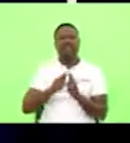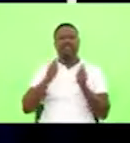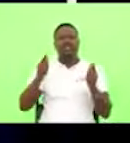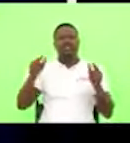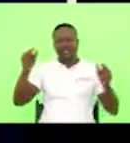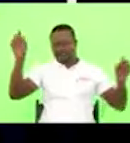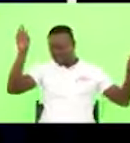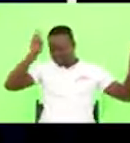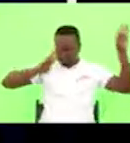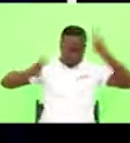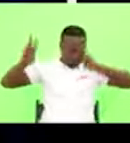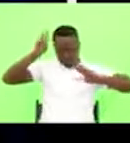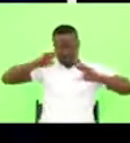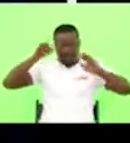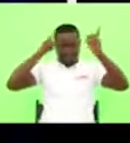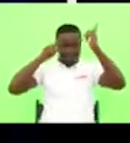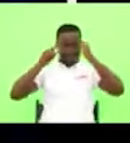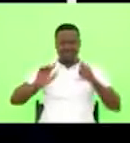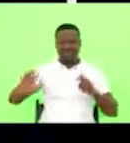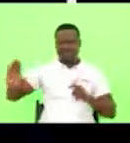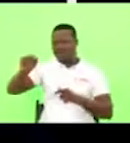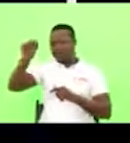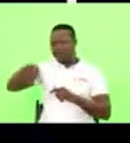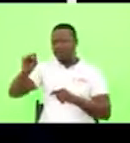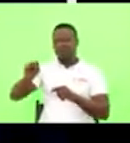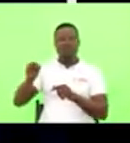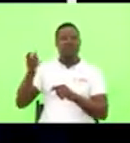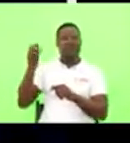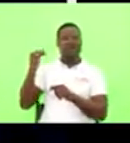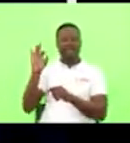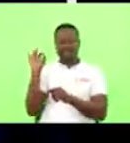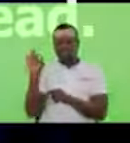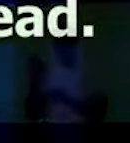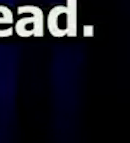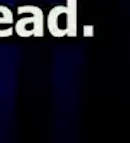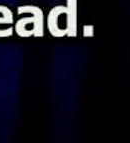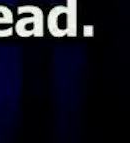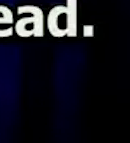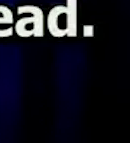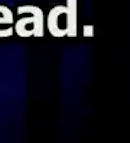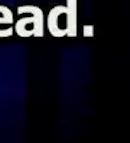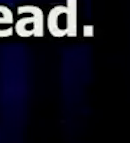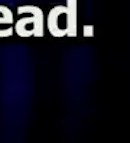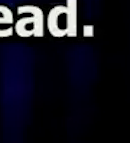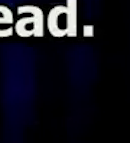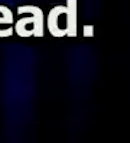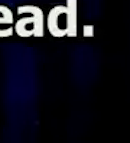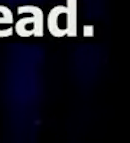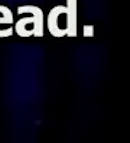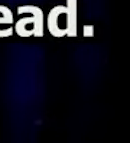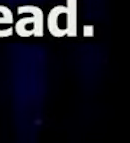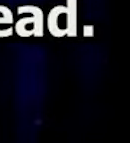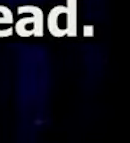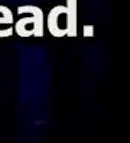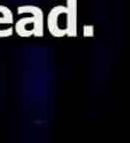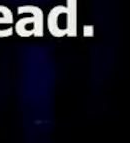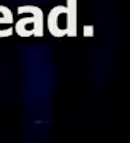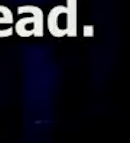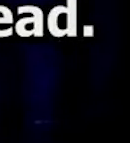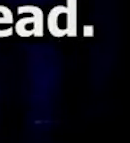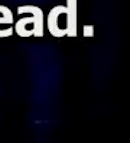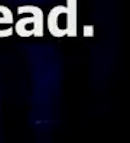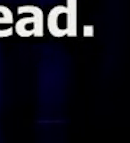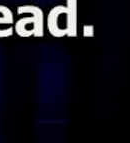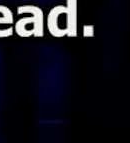greatly disturbed, because the apostles were teaching the people, proclaiming in Jesus the resurrection of